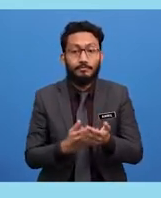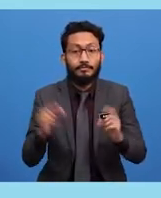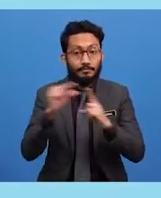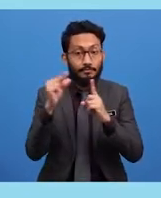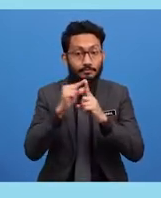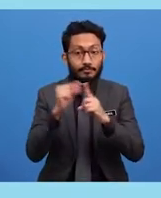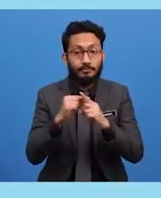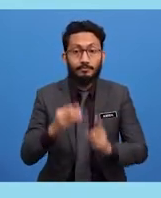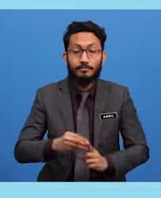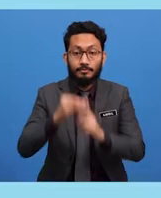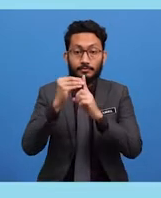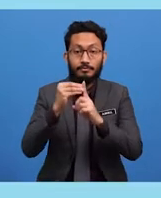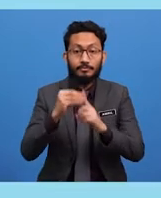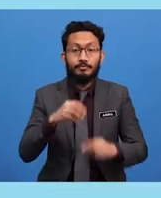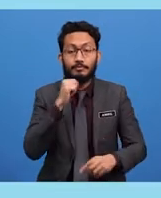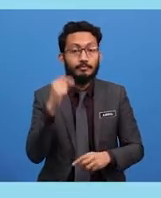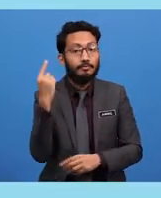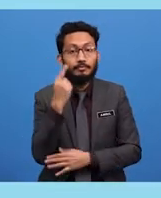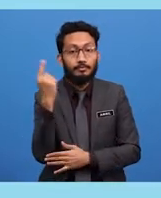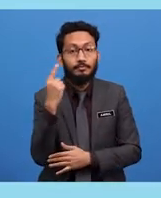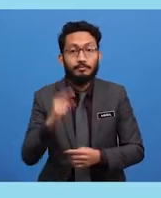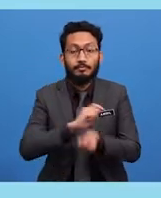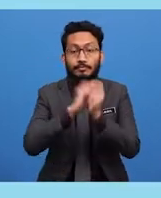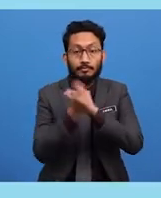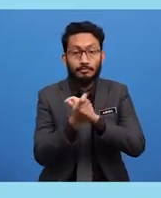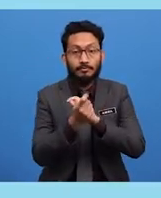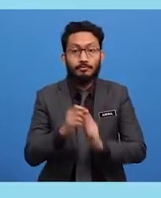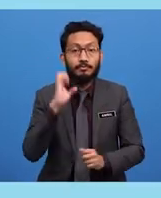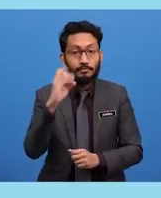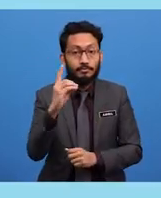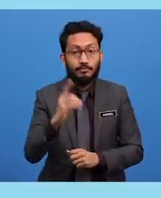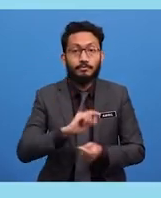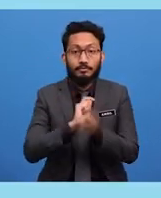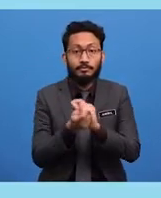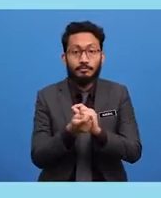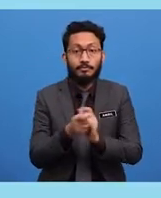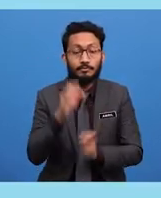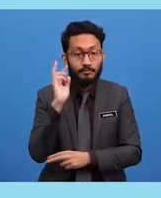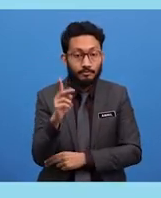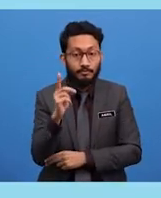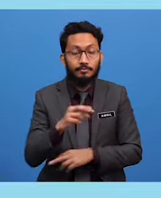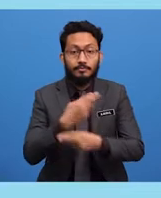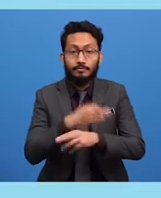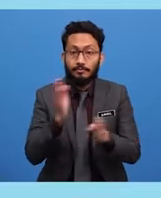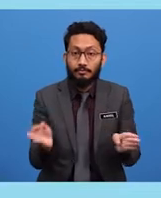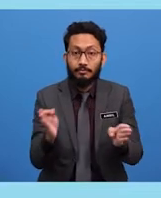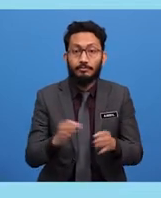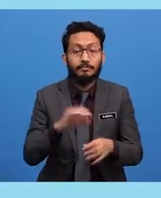importantly, some words, especially the irregular verbs, could change their forms